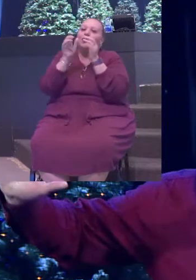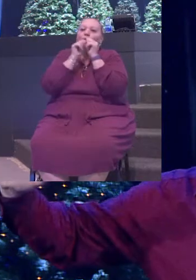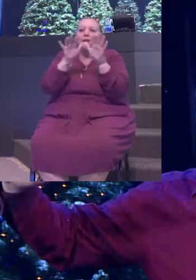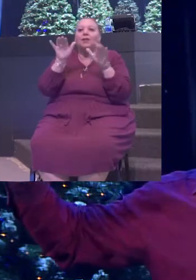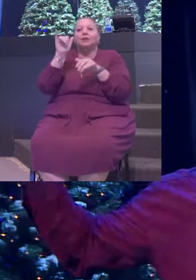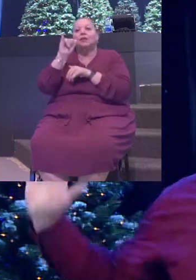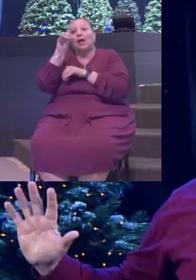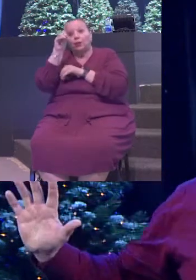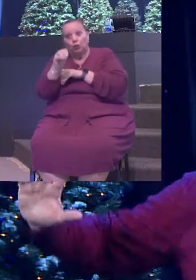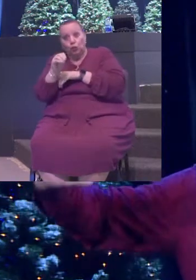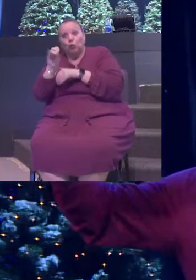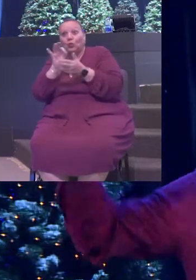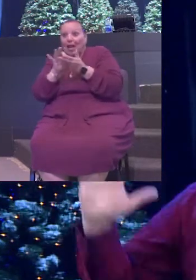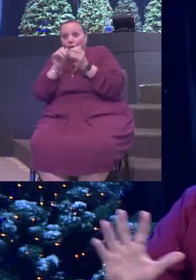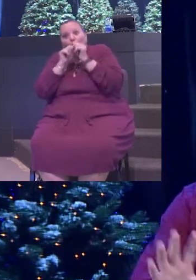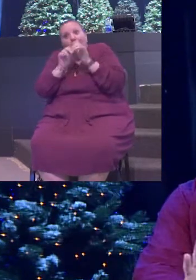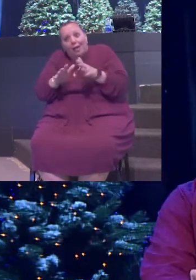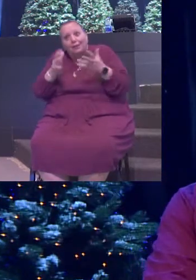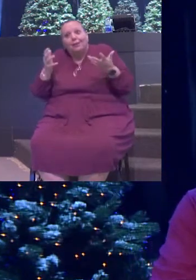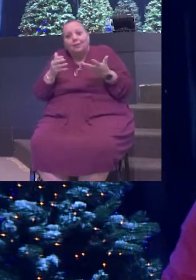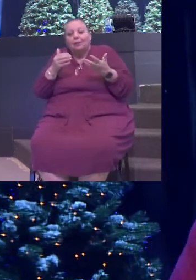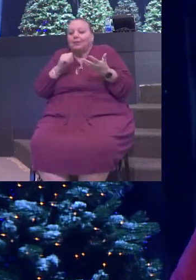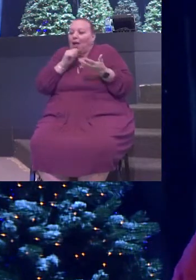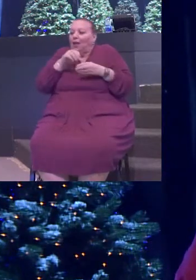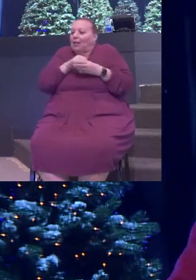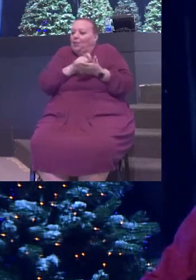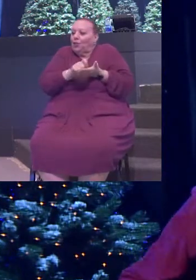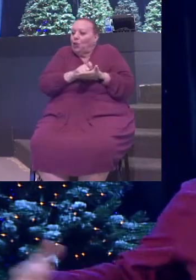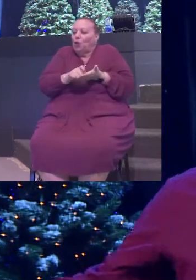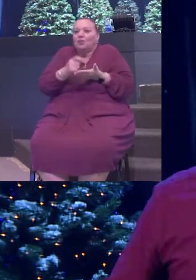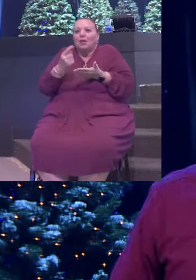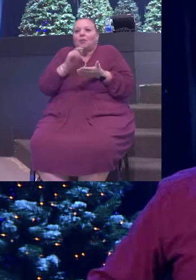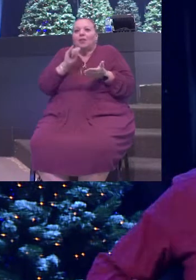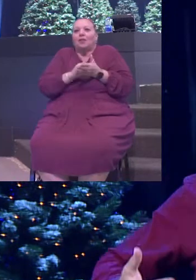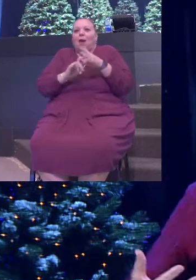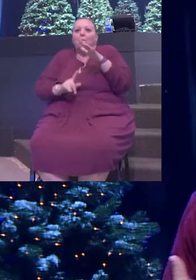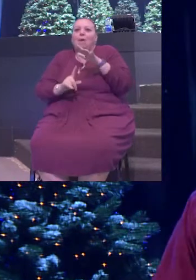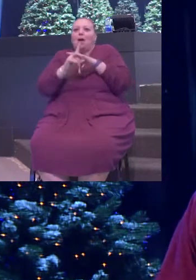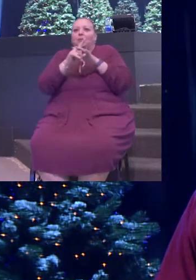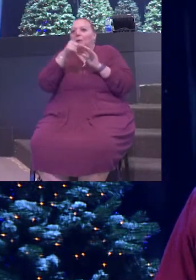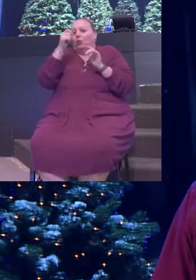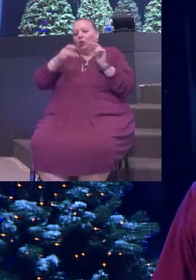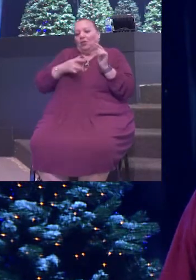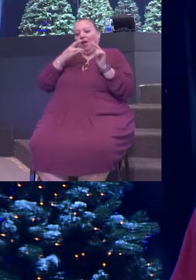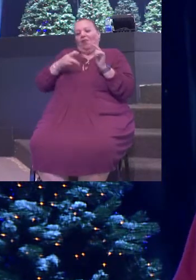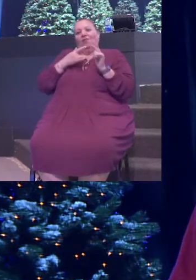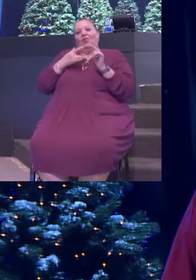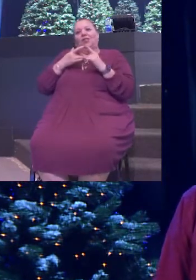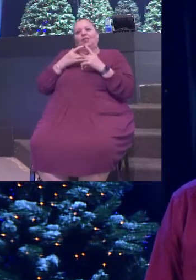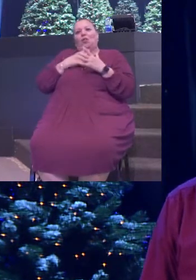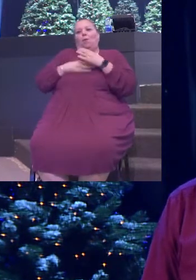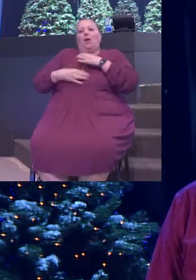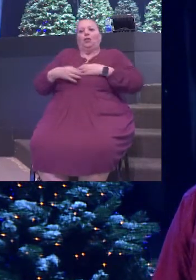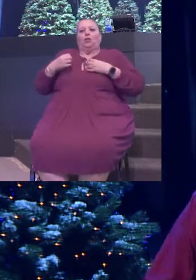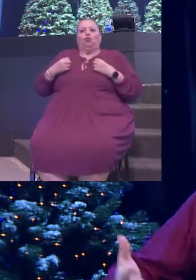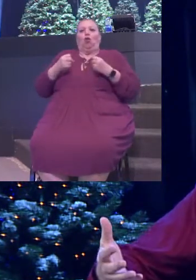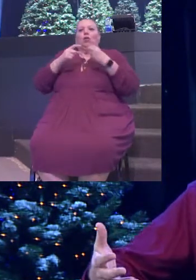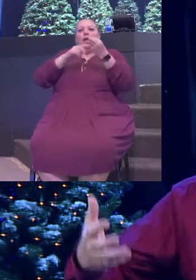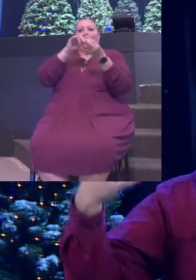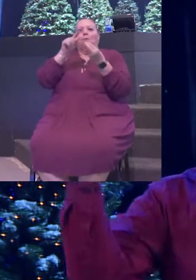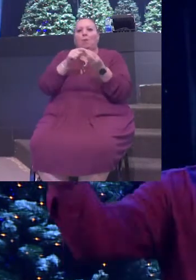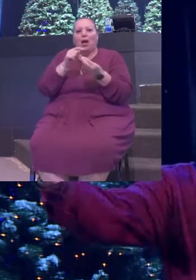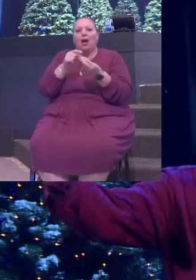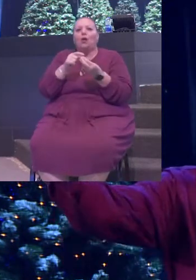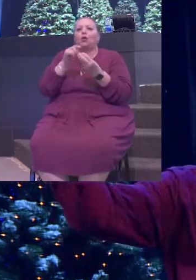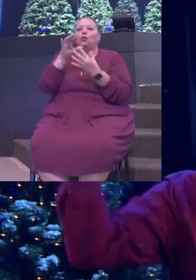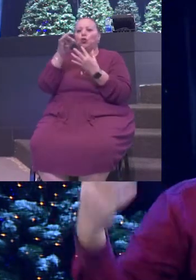do. Usually it's not in the notes, and it's just something that bubbles up because I just feel so passionately and strongly